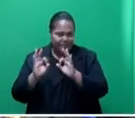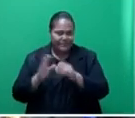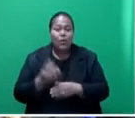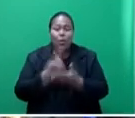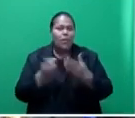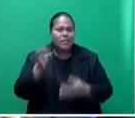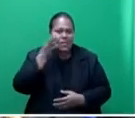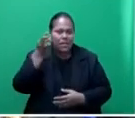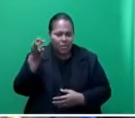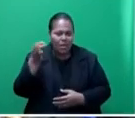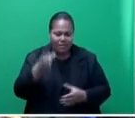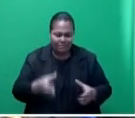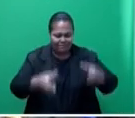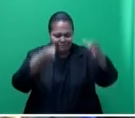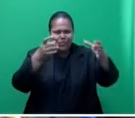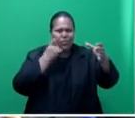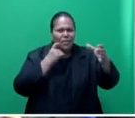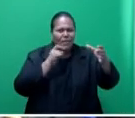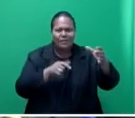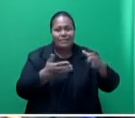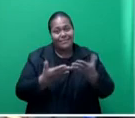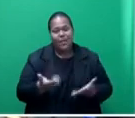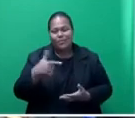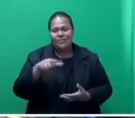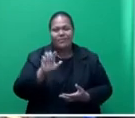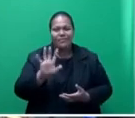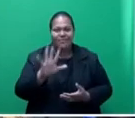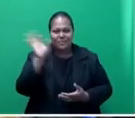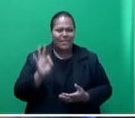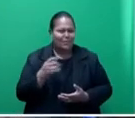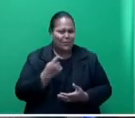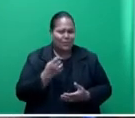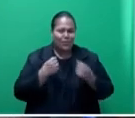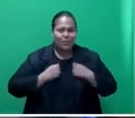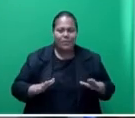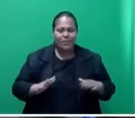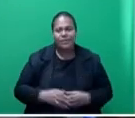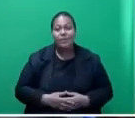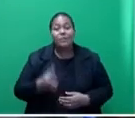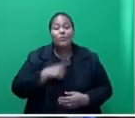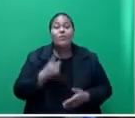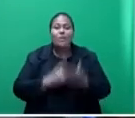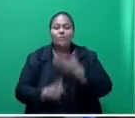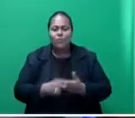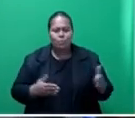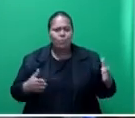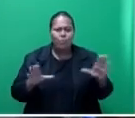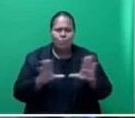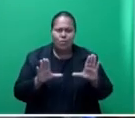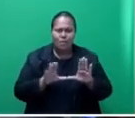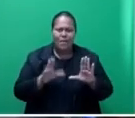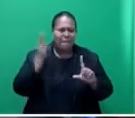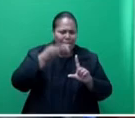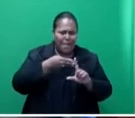Singatoka water system, which currently is at 75% completion. This was due to the blockages on all 6 main raw water